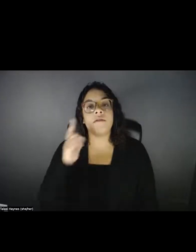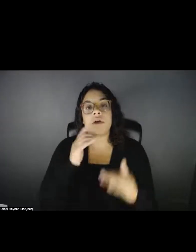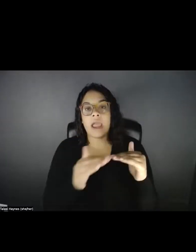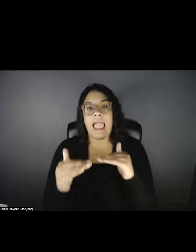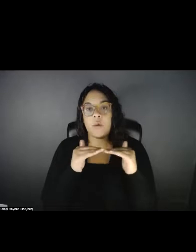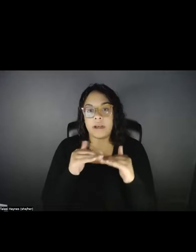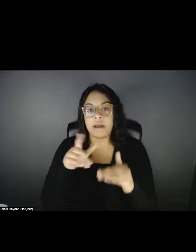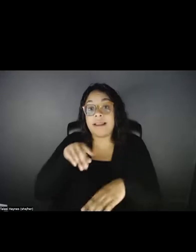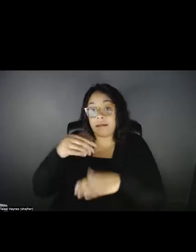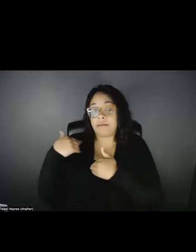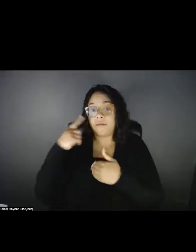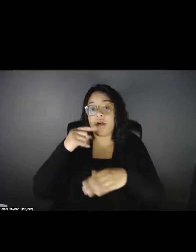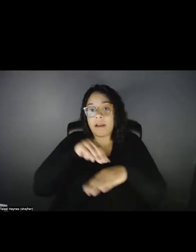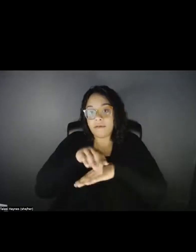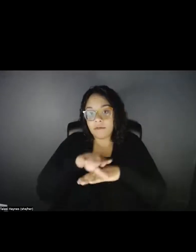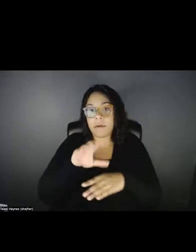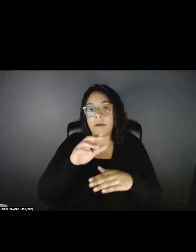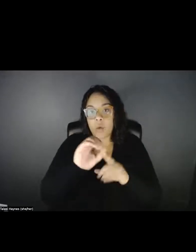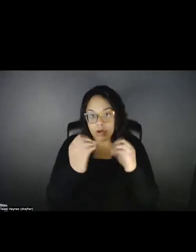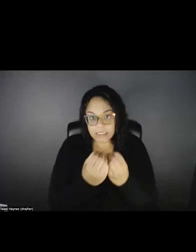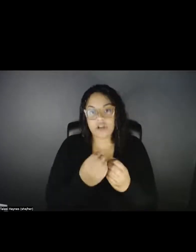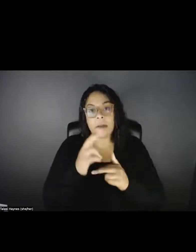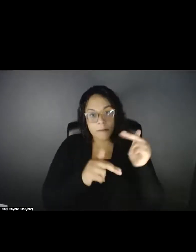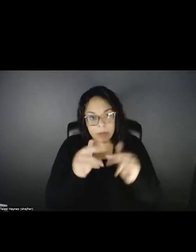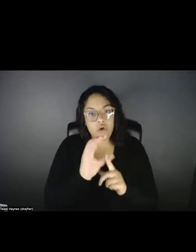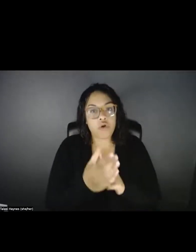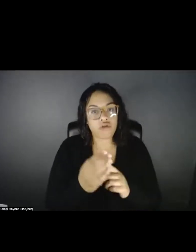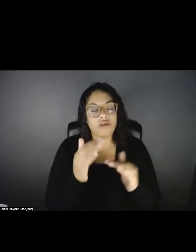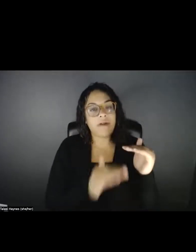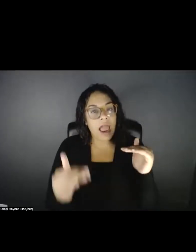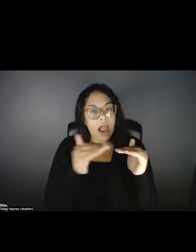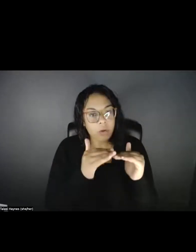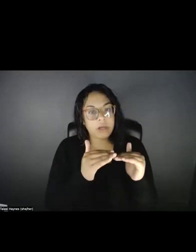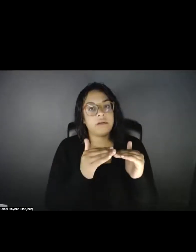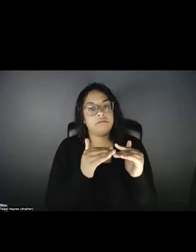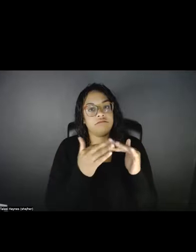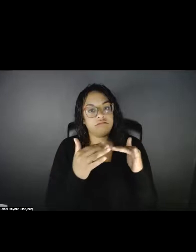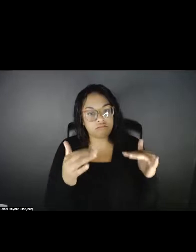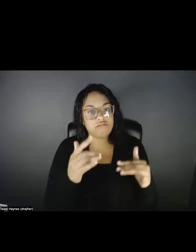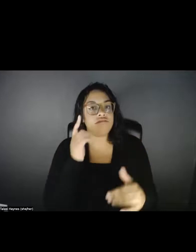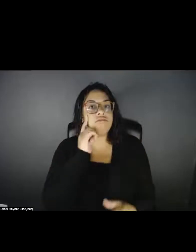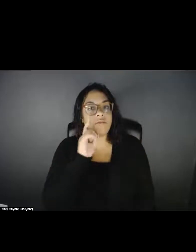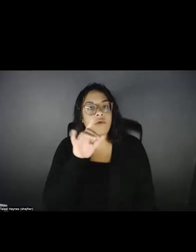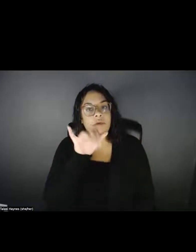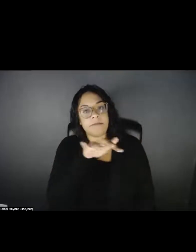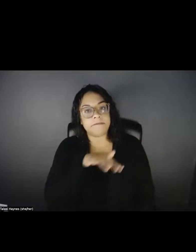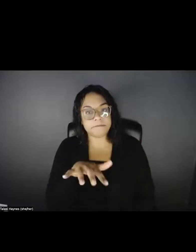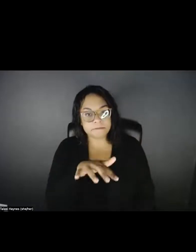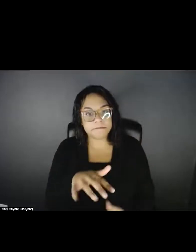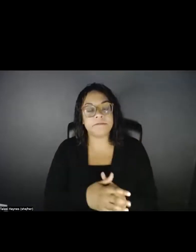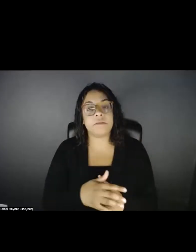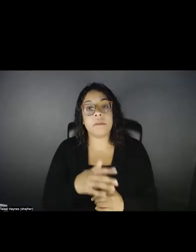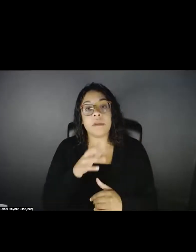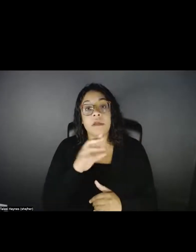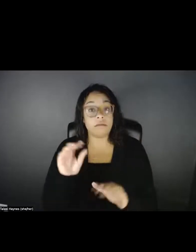organizations on building a culture of equity, and has served as a columnist for the Lancet and